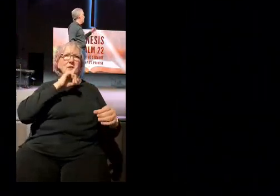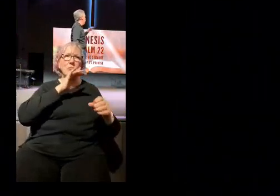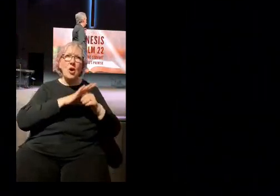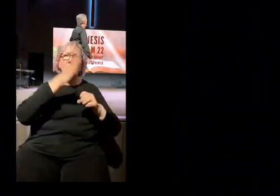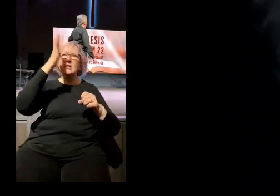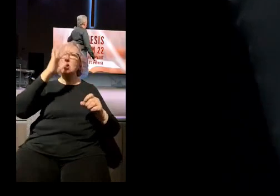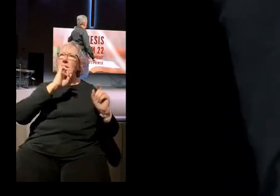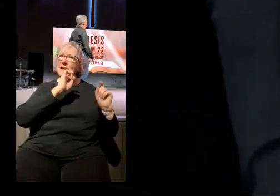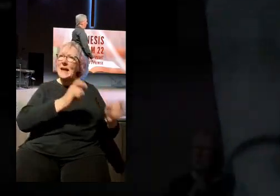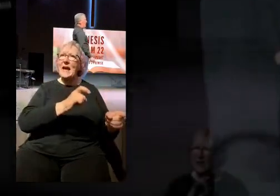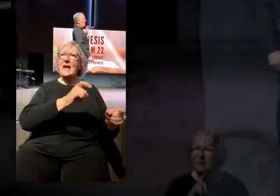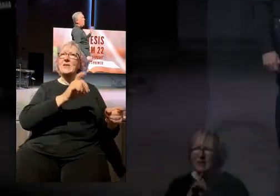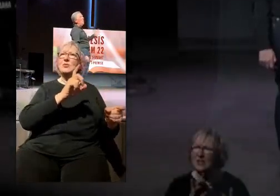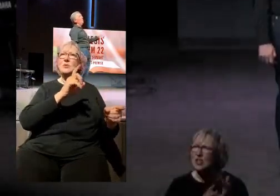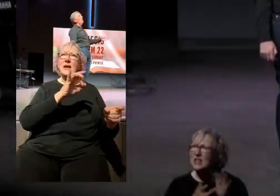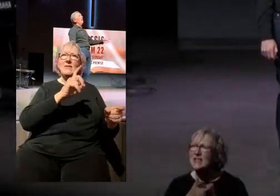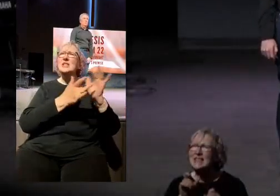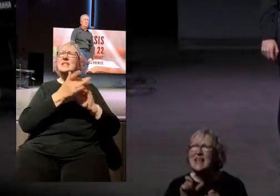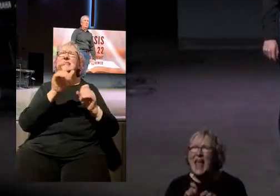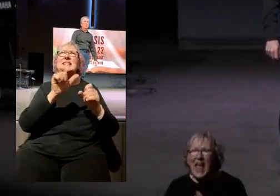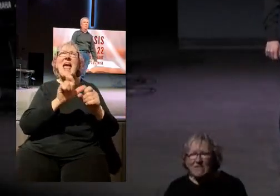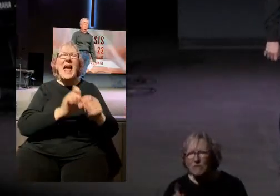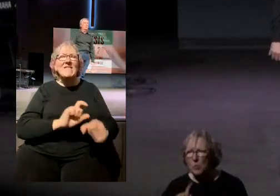is everywhere in the Bible.